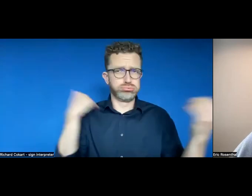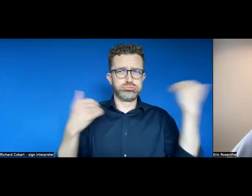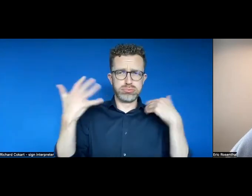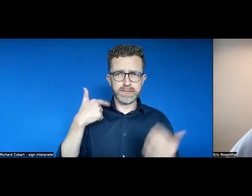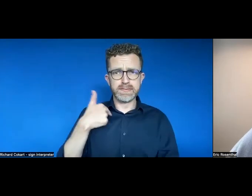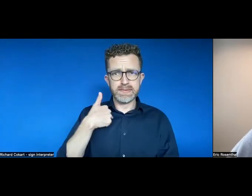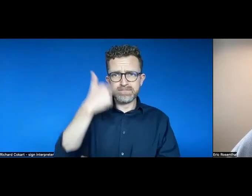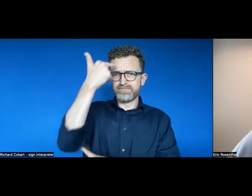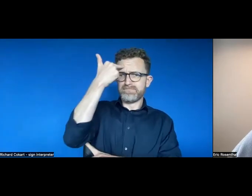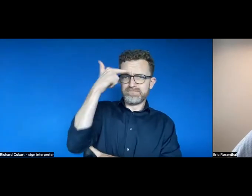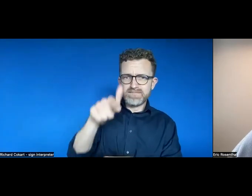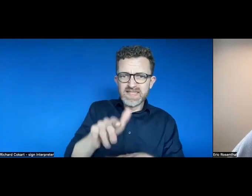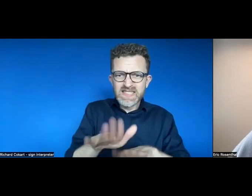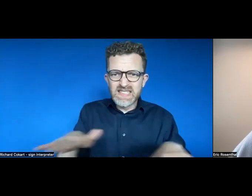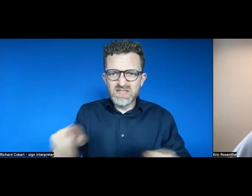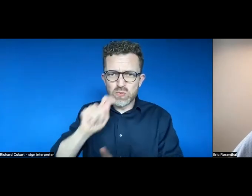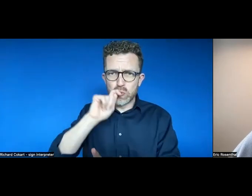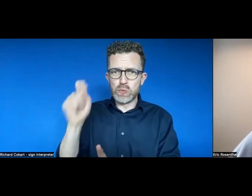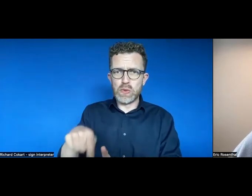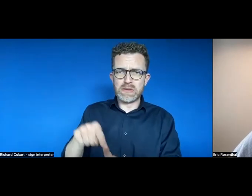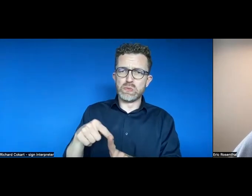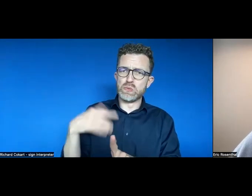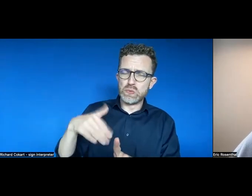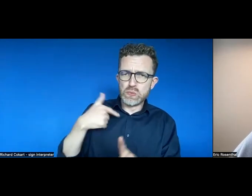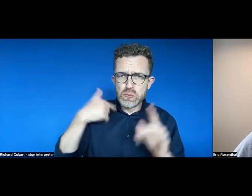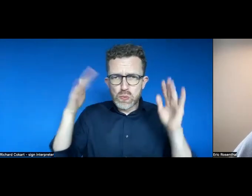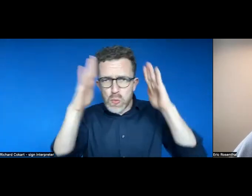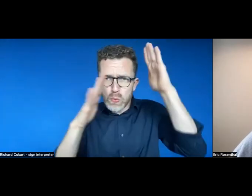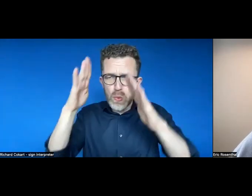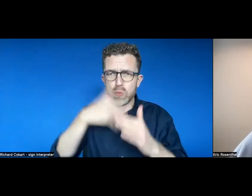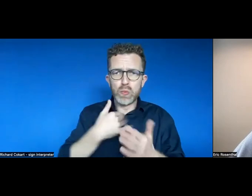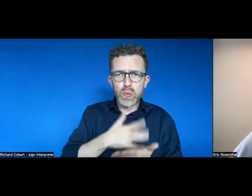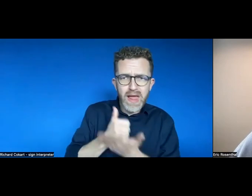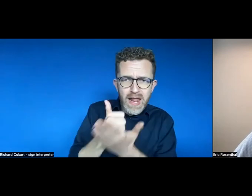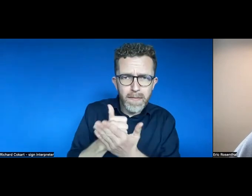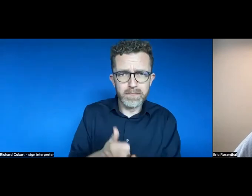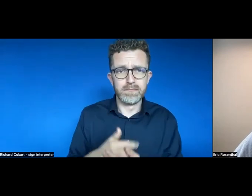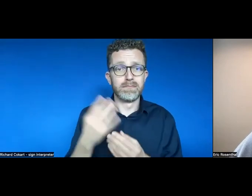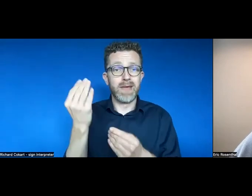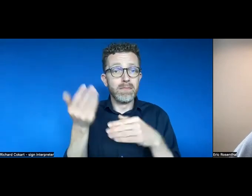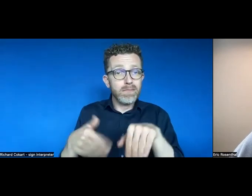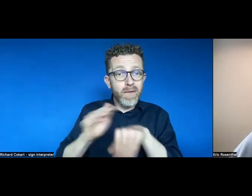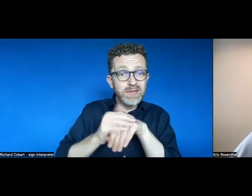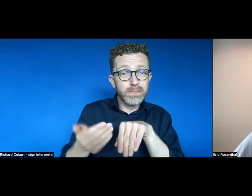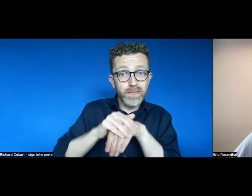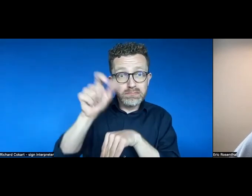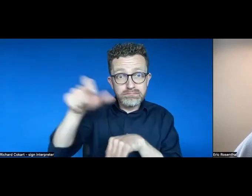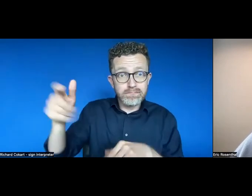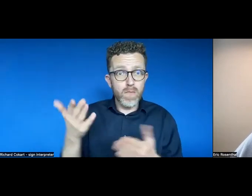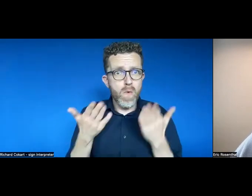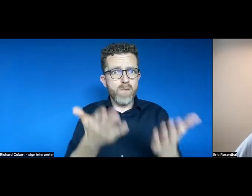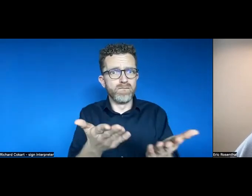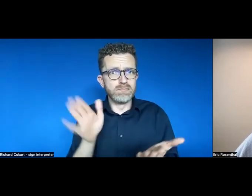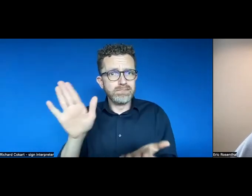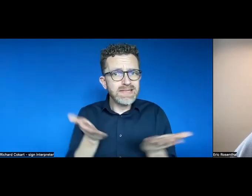Let me be clear. Number one is right now, adoption is really not an option. Most of these children have